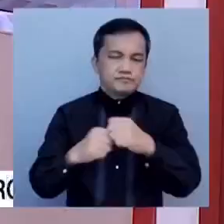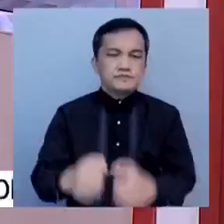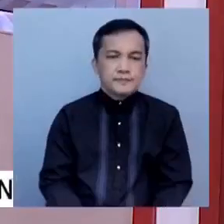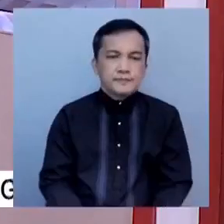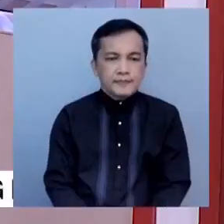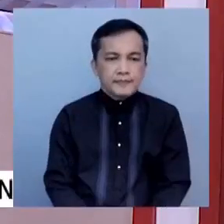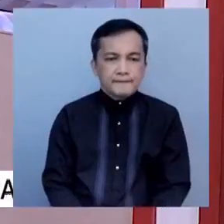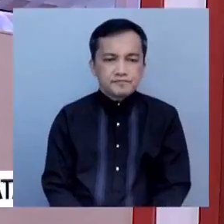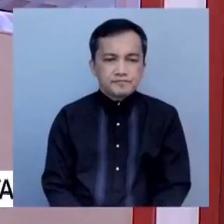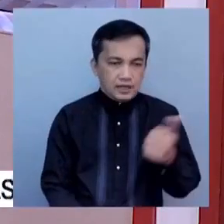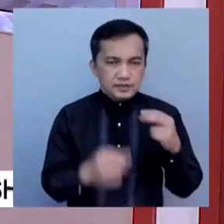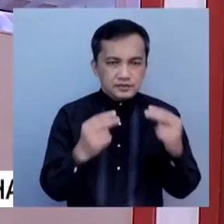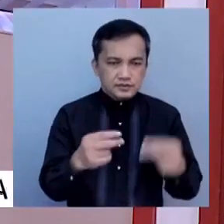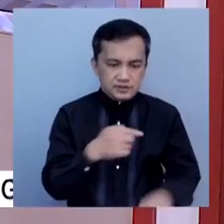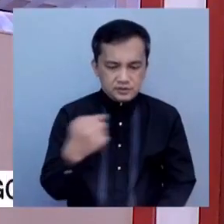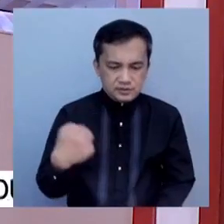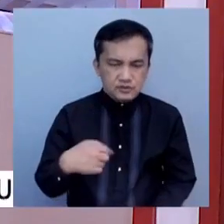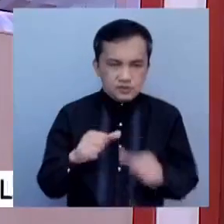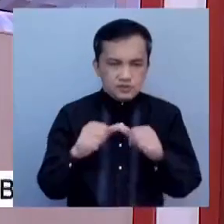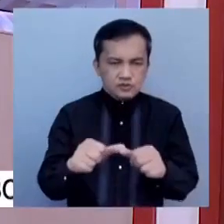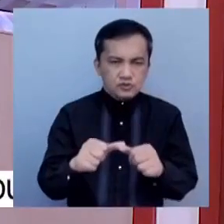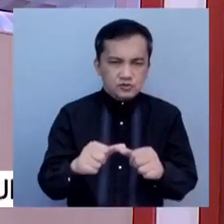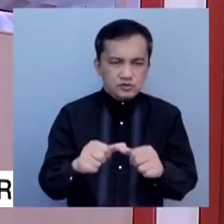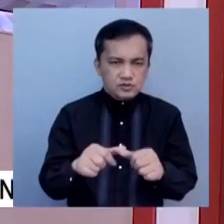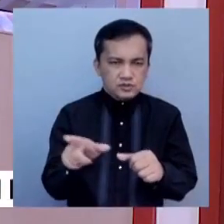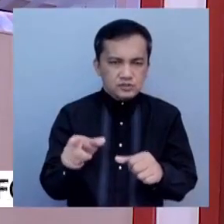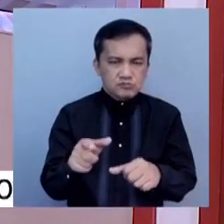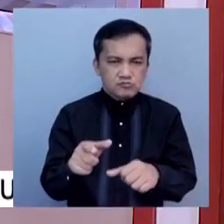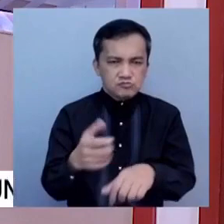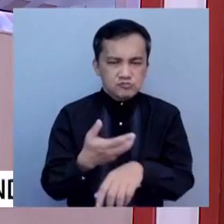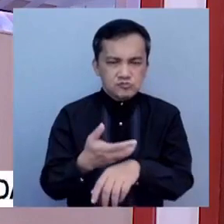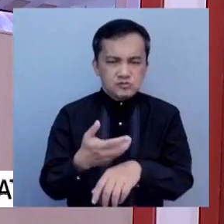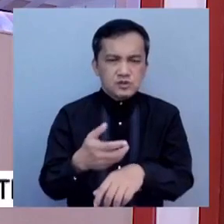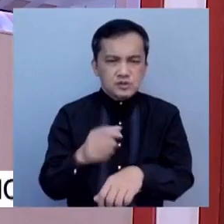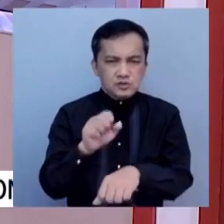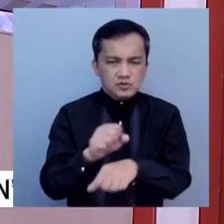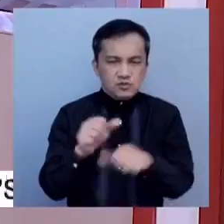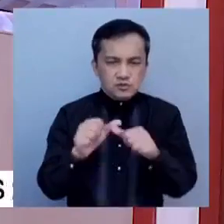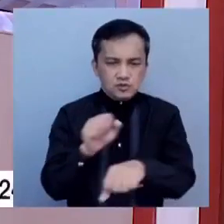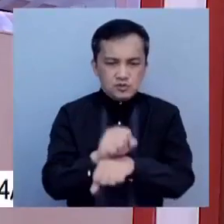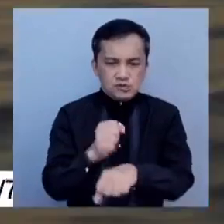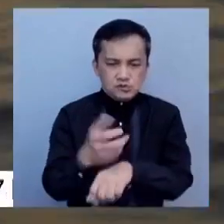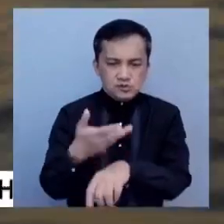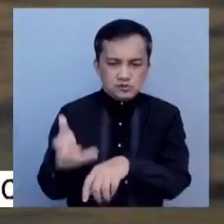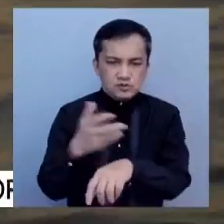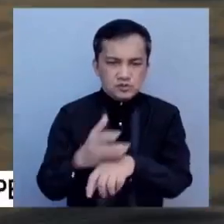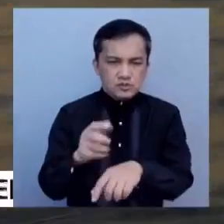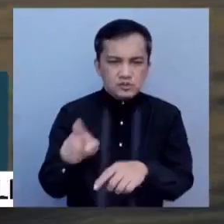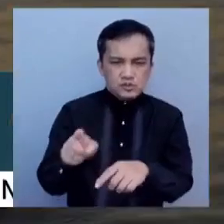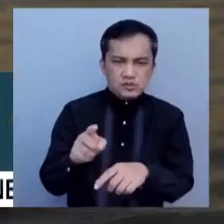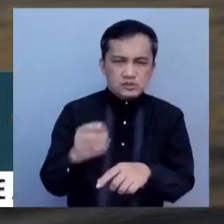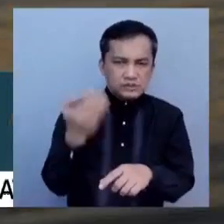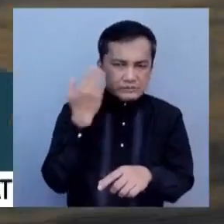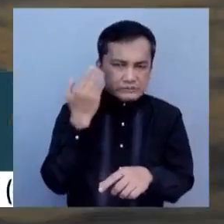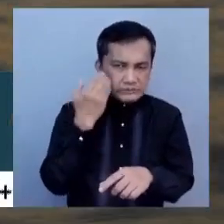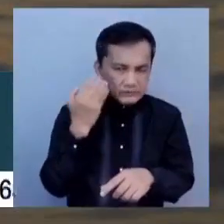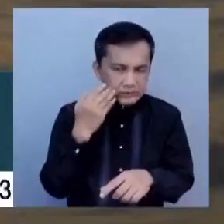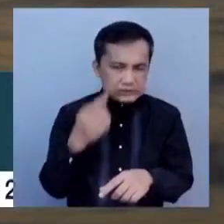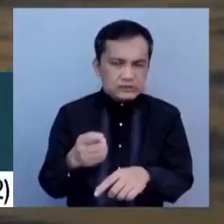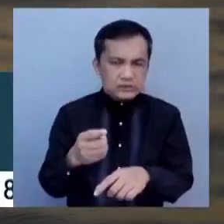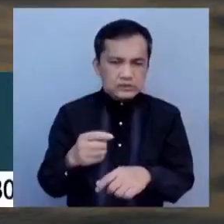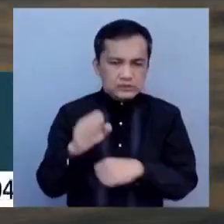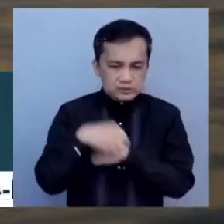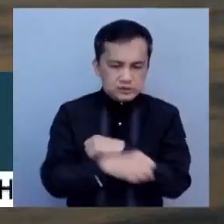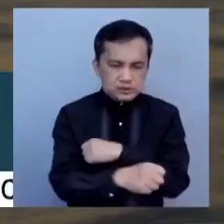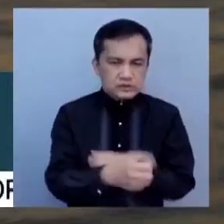lane. China continues to hide in its gray operations to mask its aggressive maritime behavior.